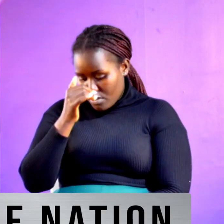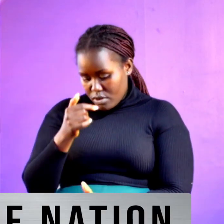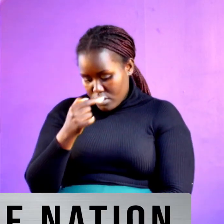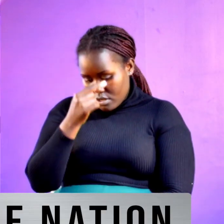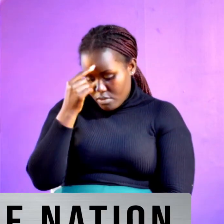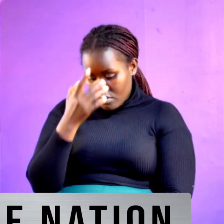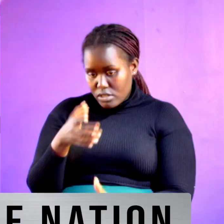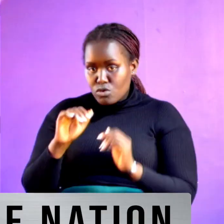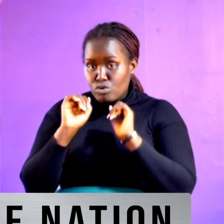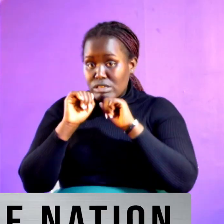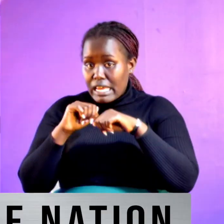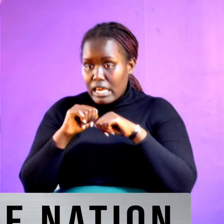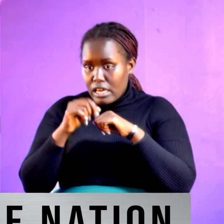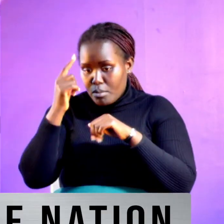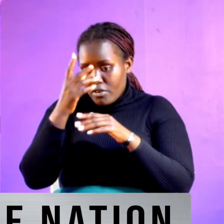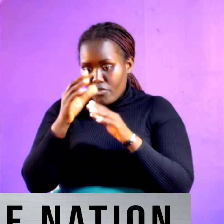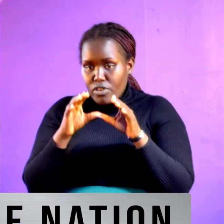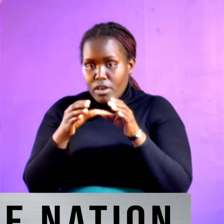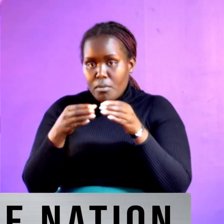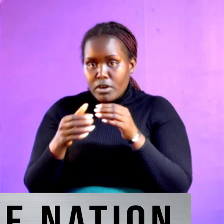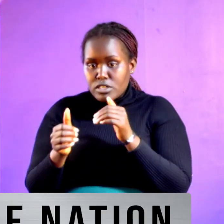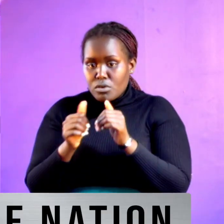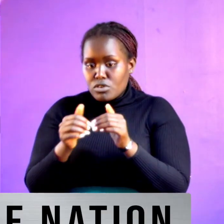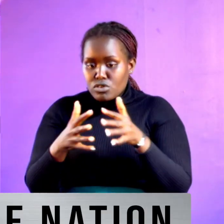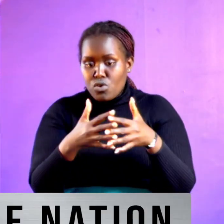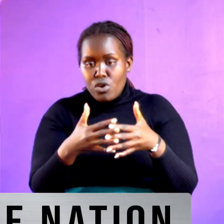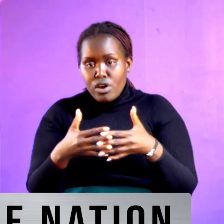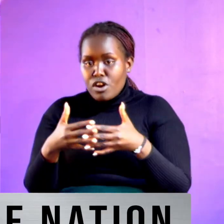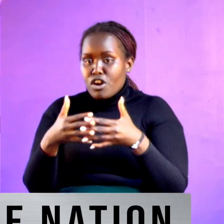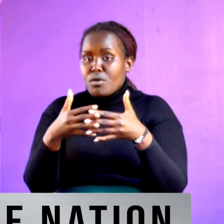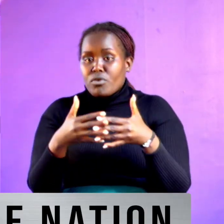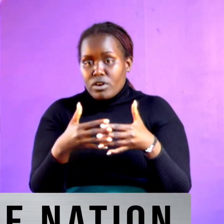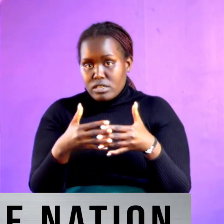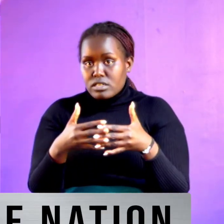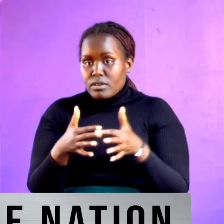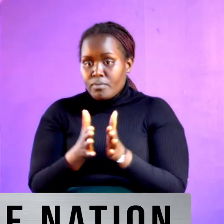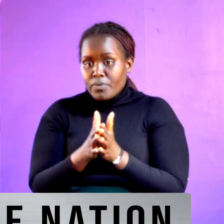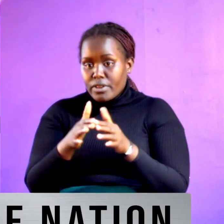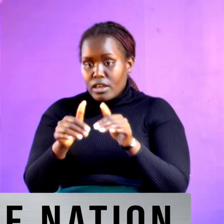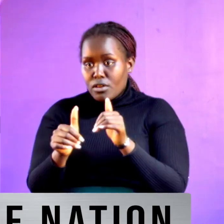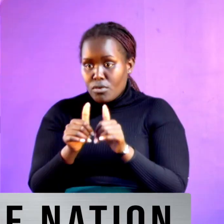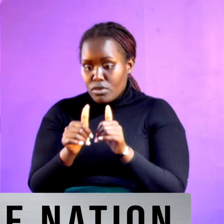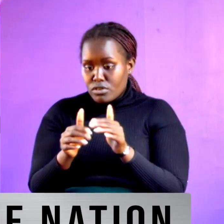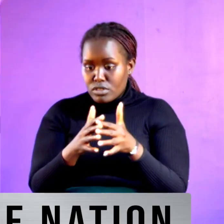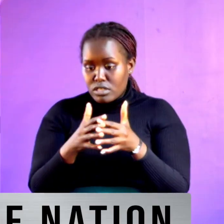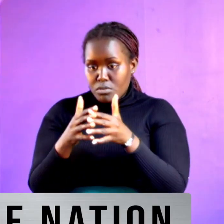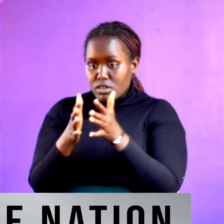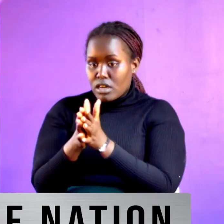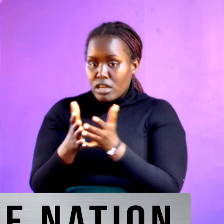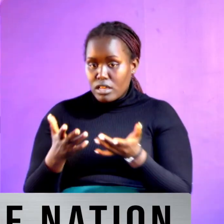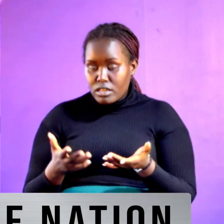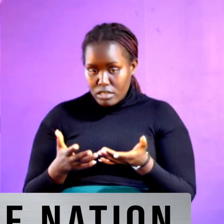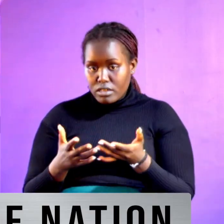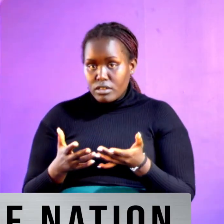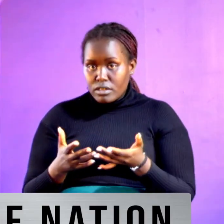an agreement of the party which was democratic, right, and which was democratic, and